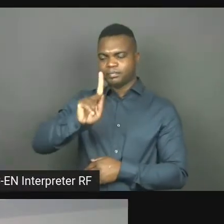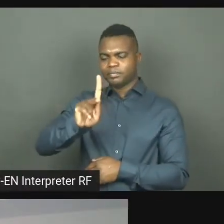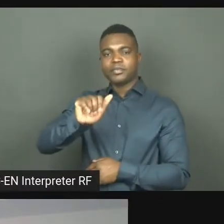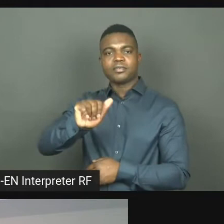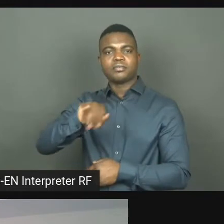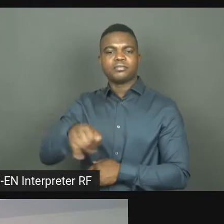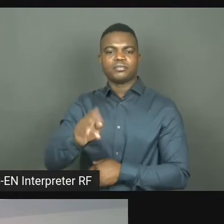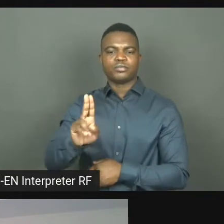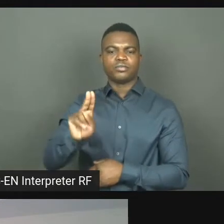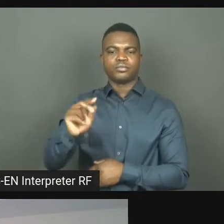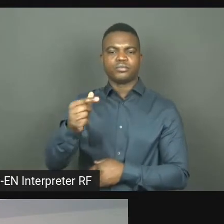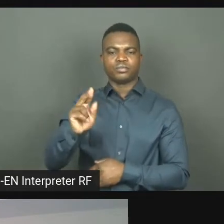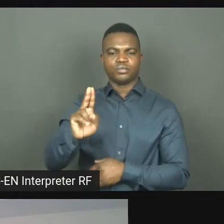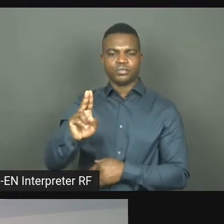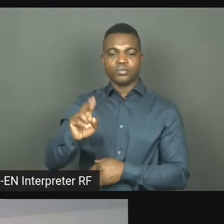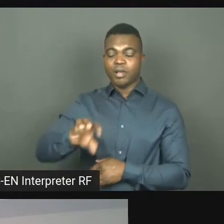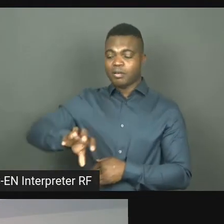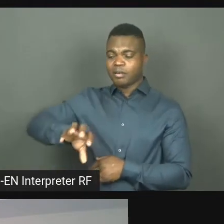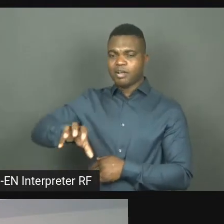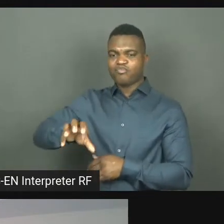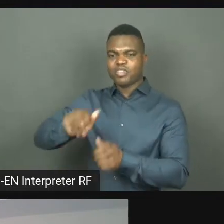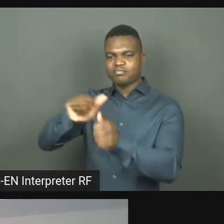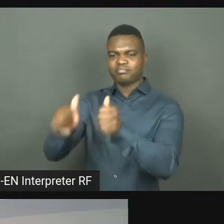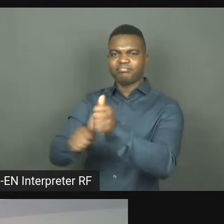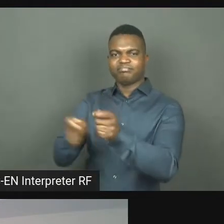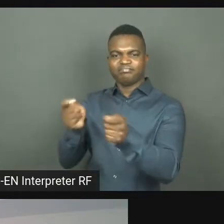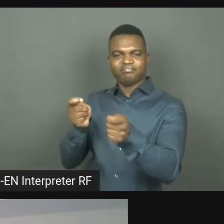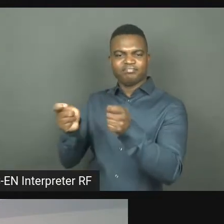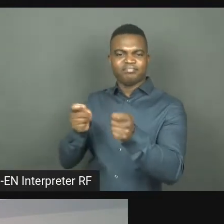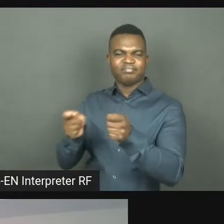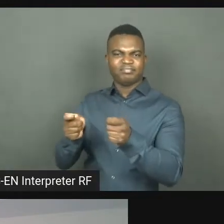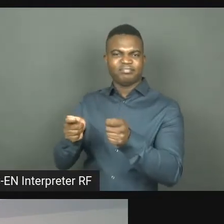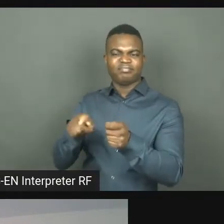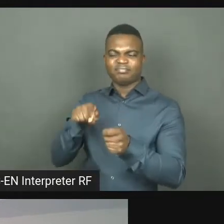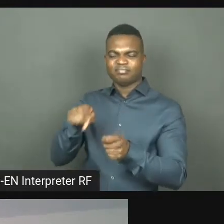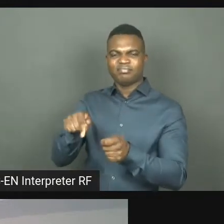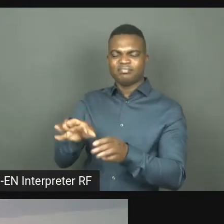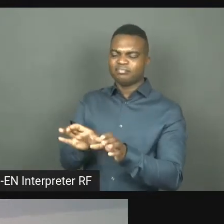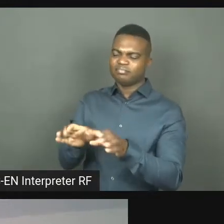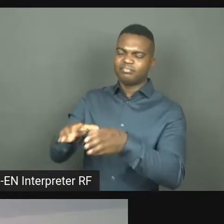Rahima, just a quick message to ask you to put your microphone on, please. We just missed your opening.